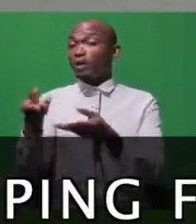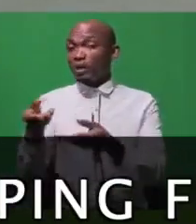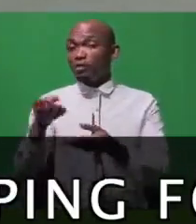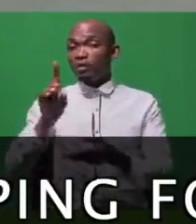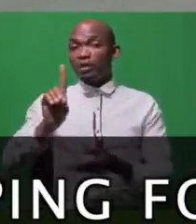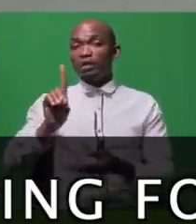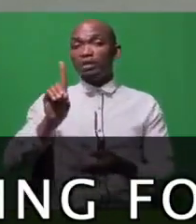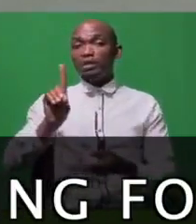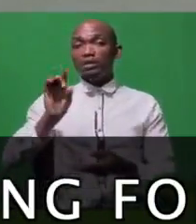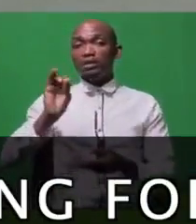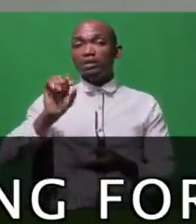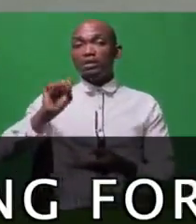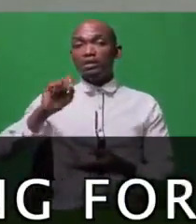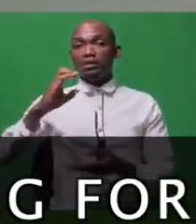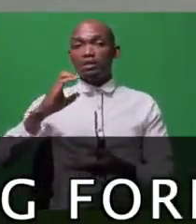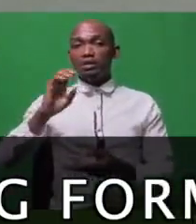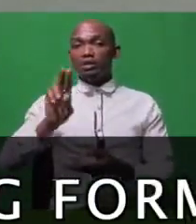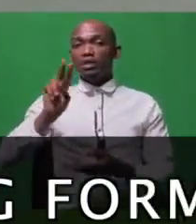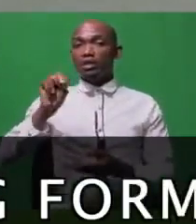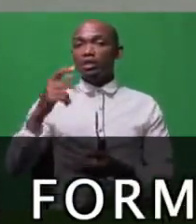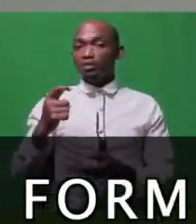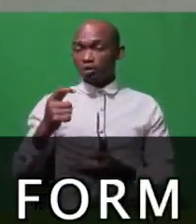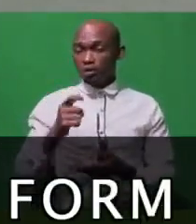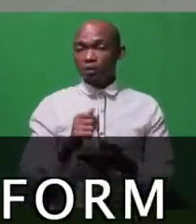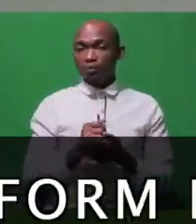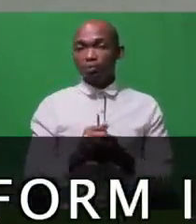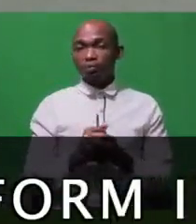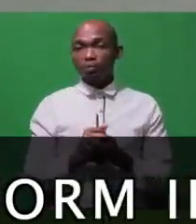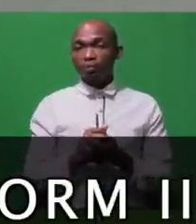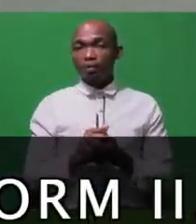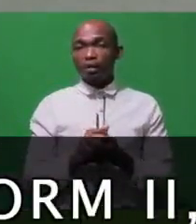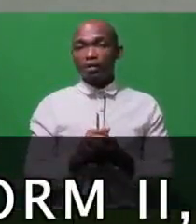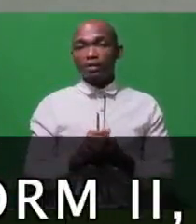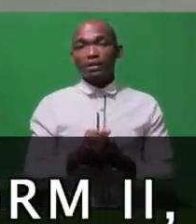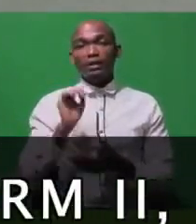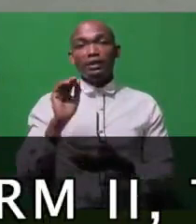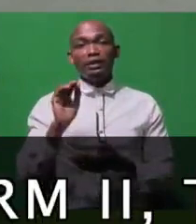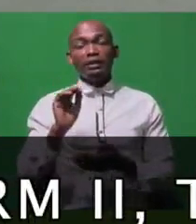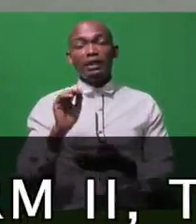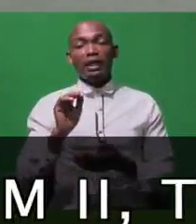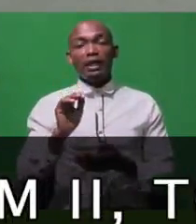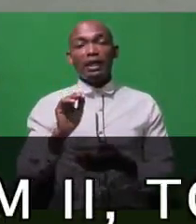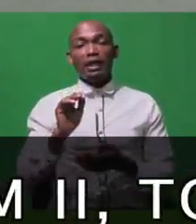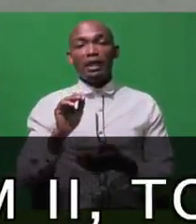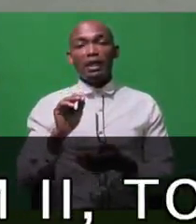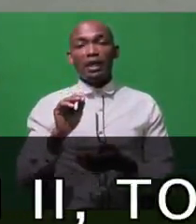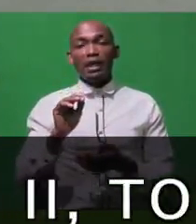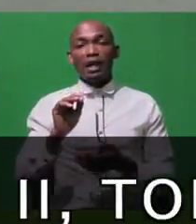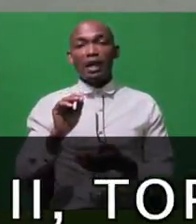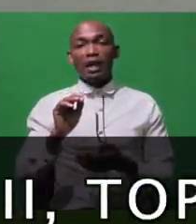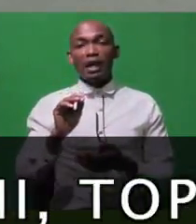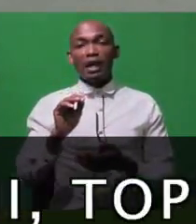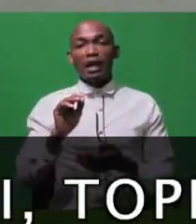discount. The discount is an allowance.